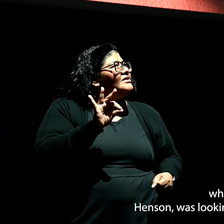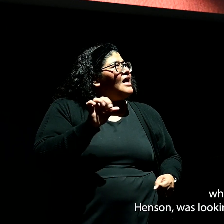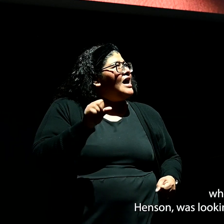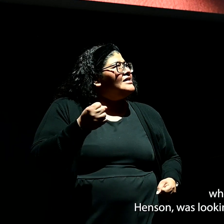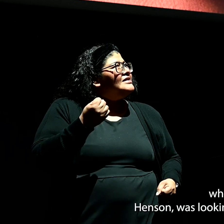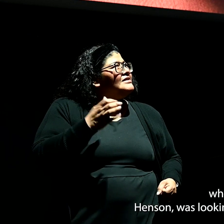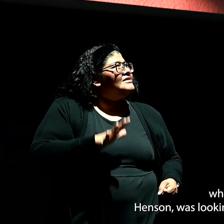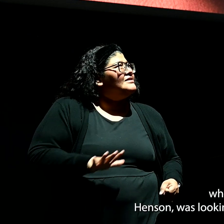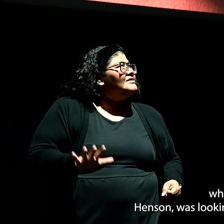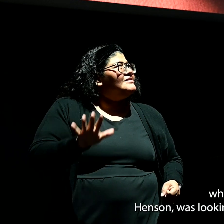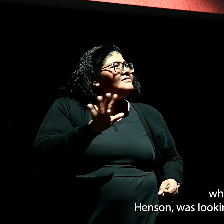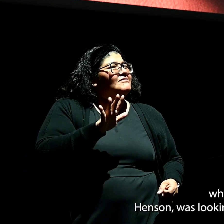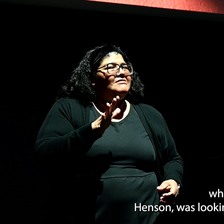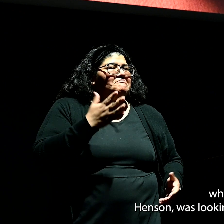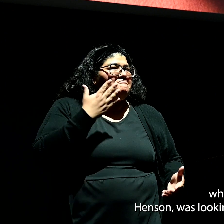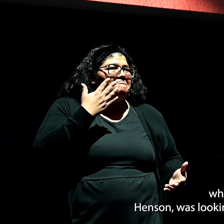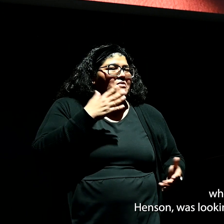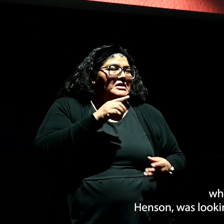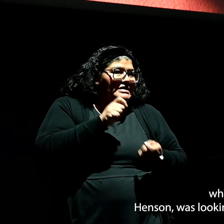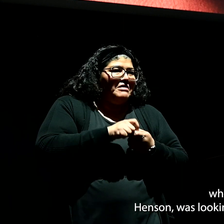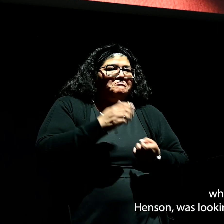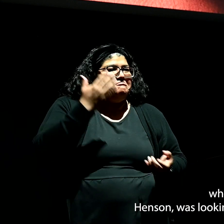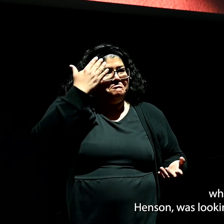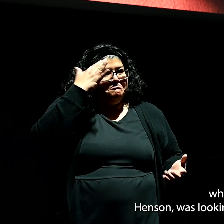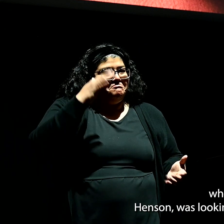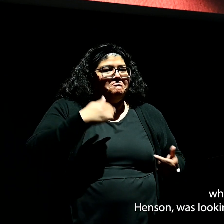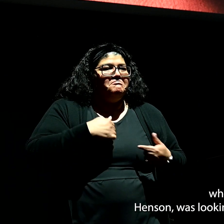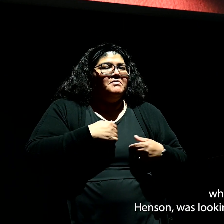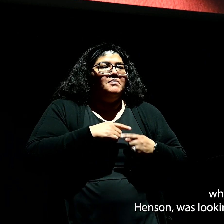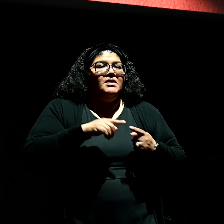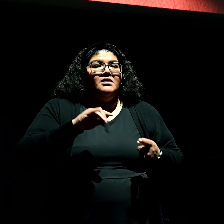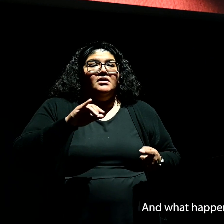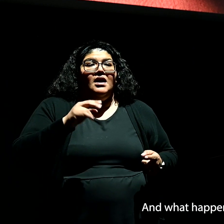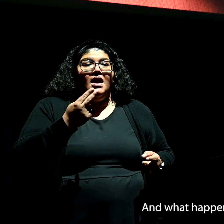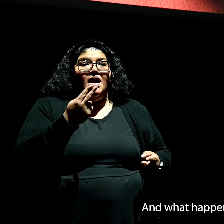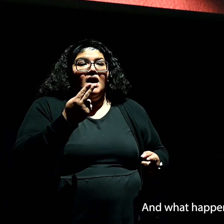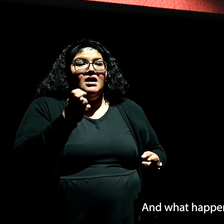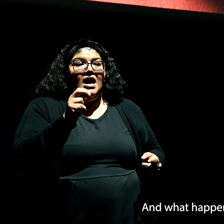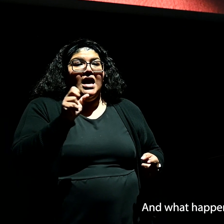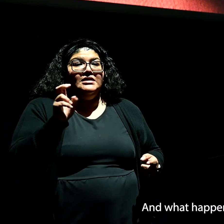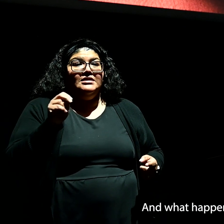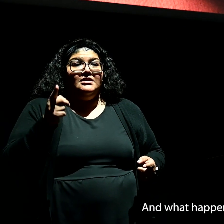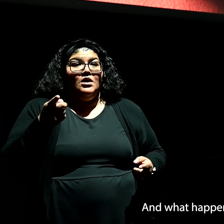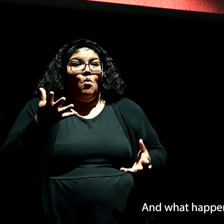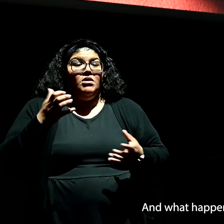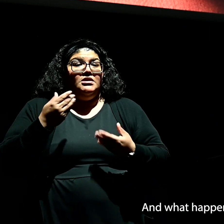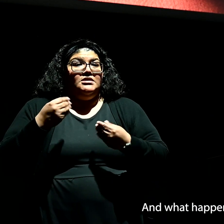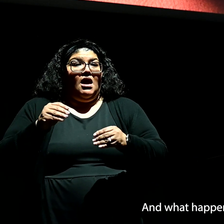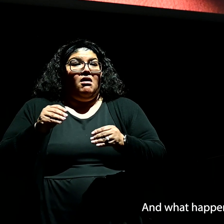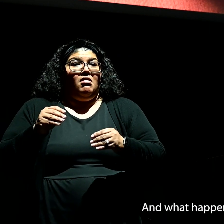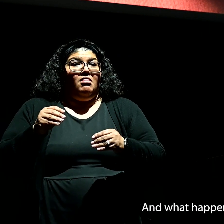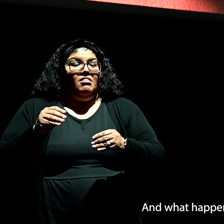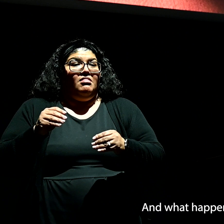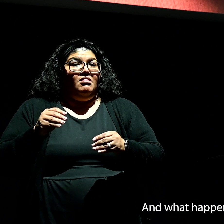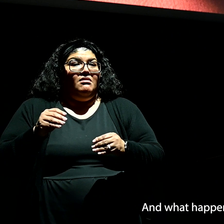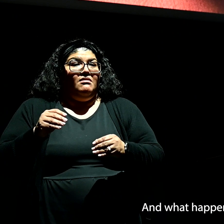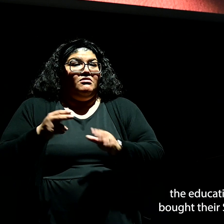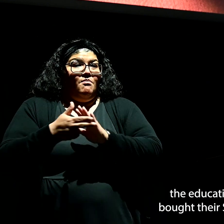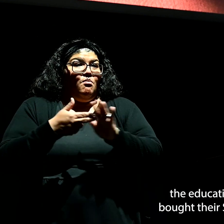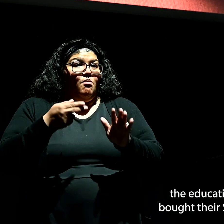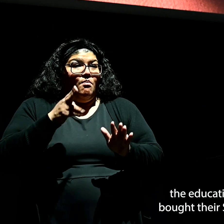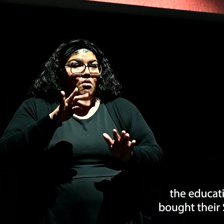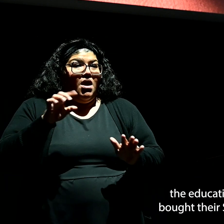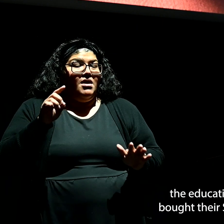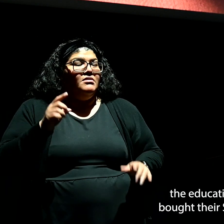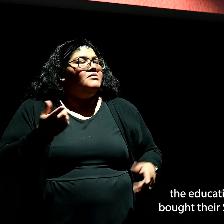when, Jim Henson was looking to sell the Muppets. And what happened is Sesame Street,